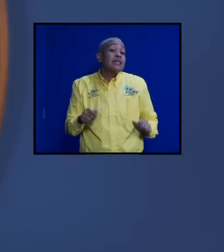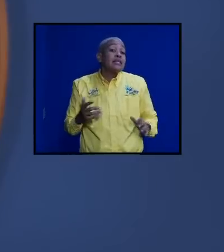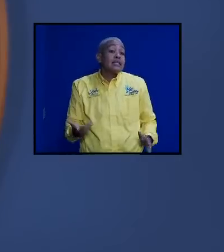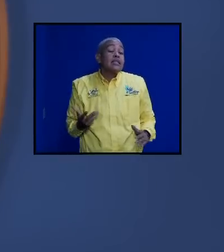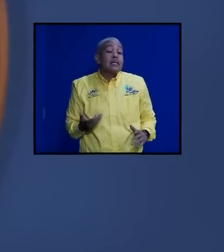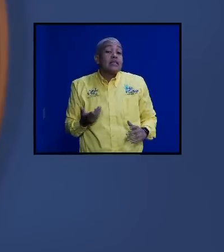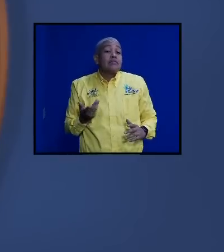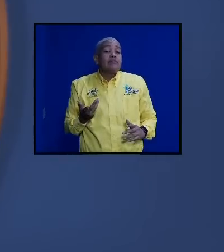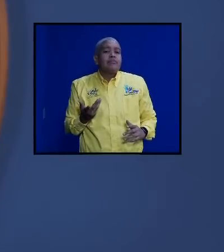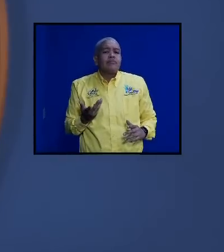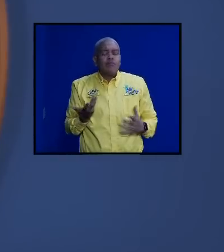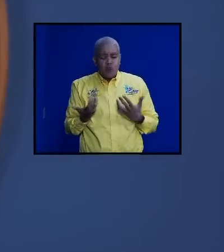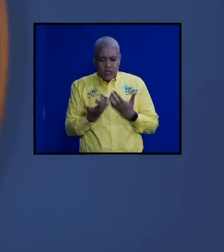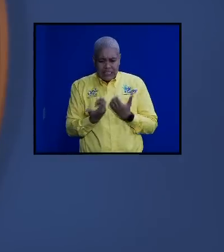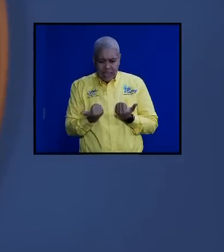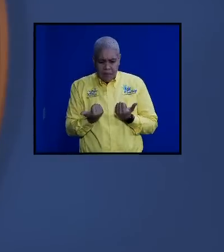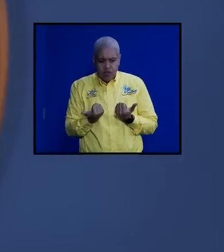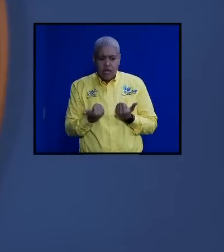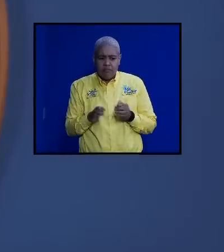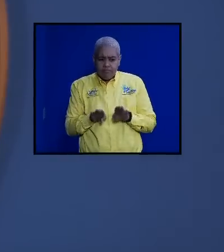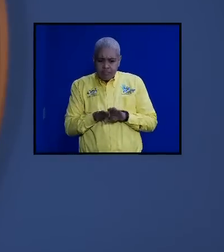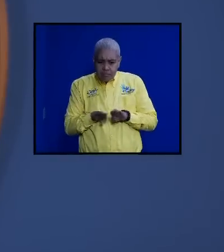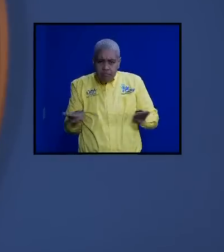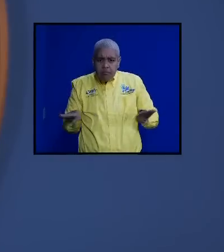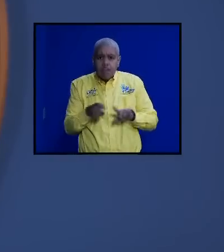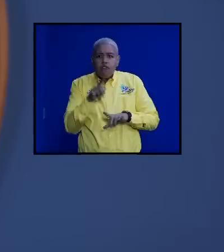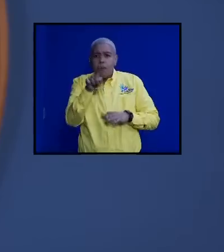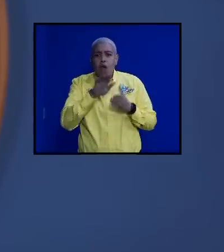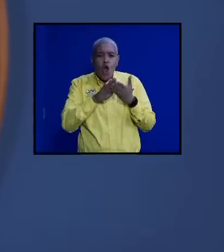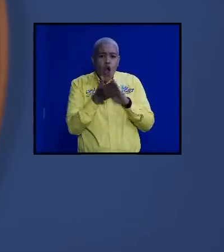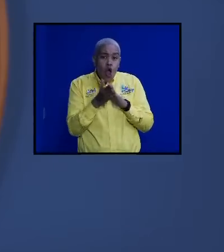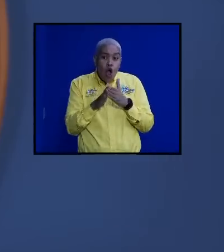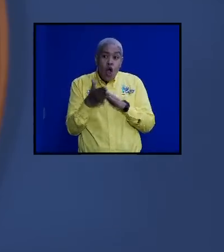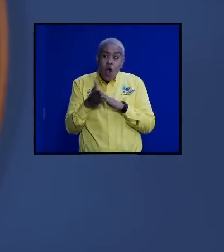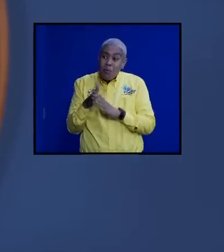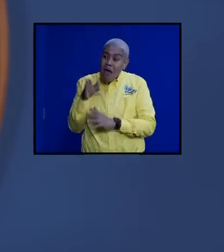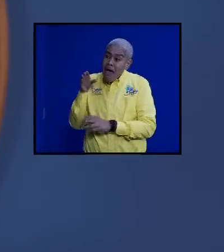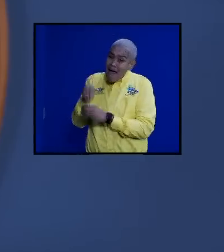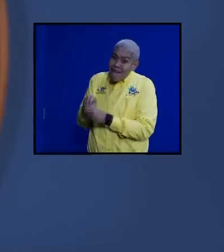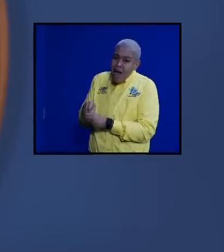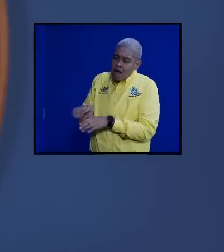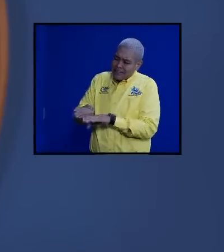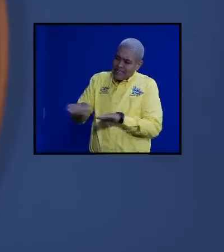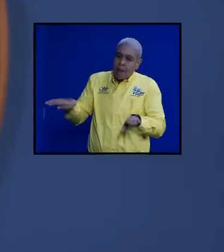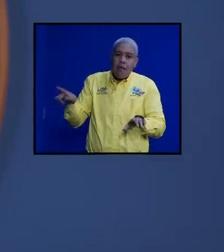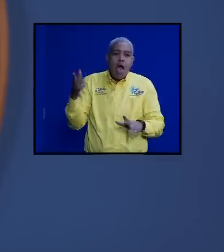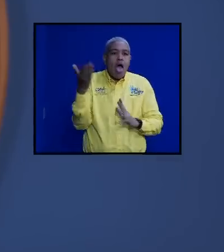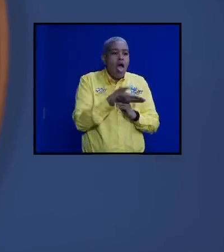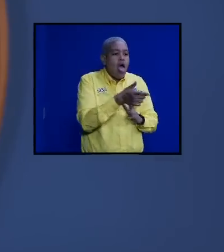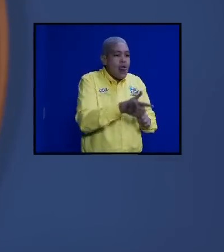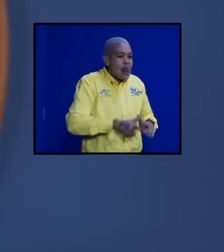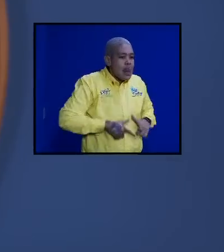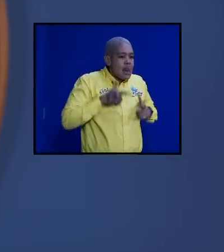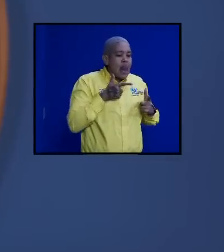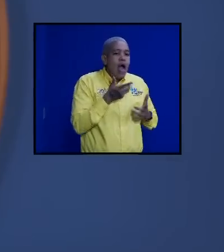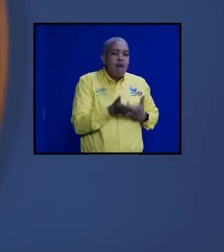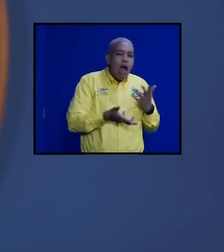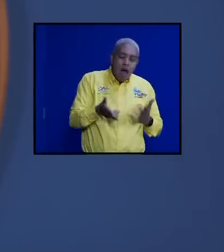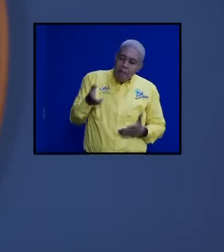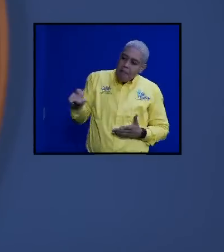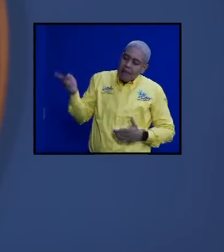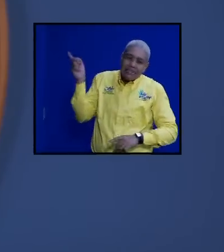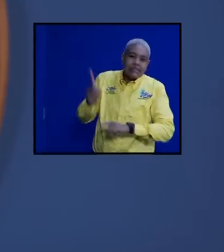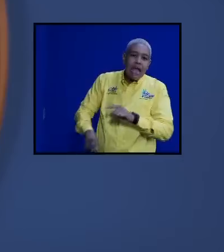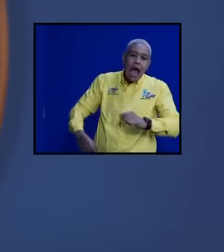to separate them from their communities and interrupt their cycle of life-taking. That's